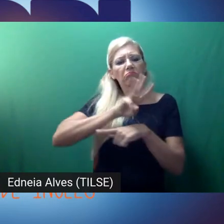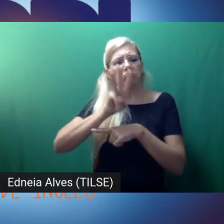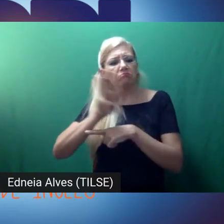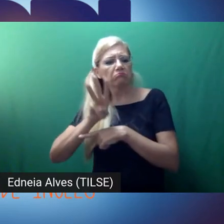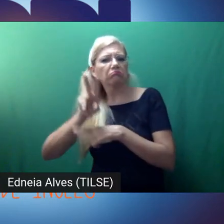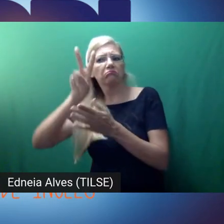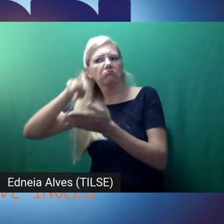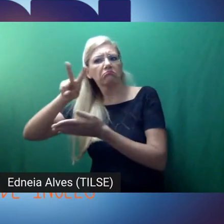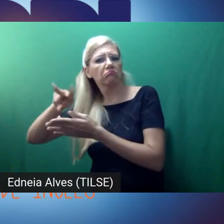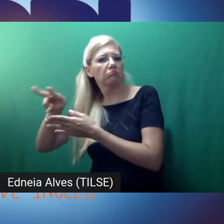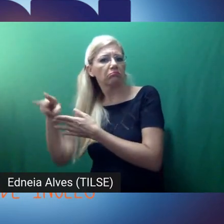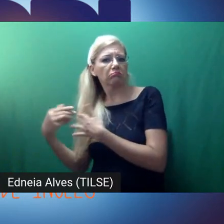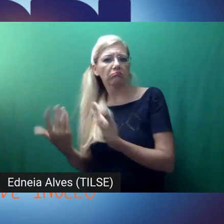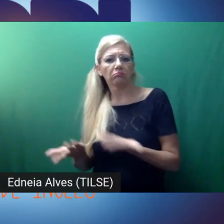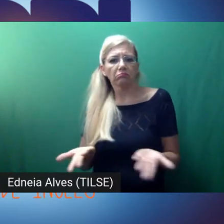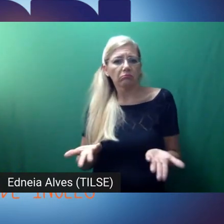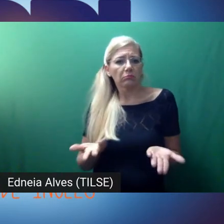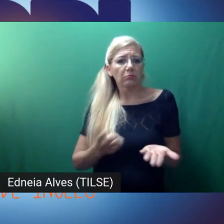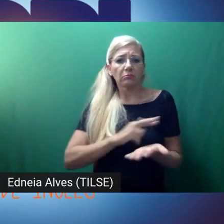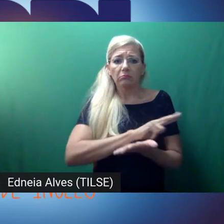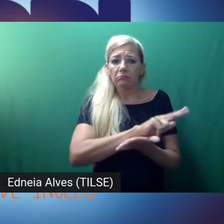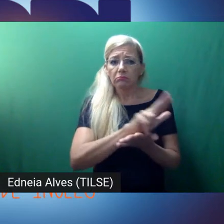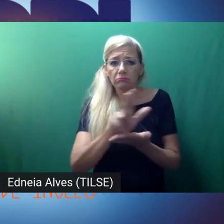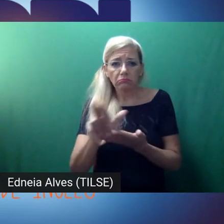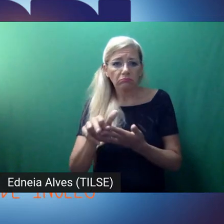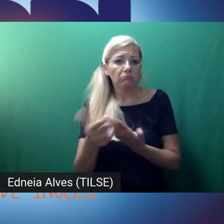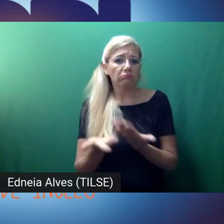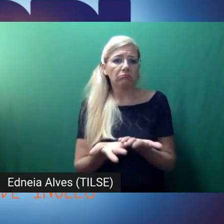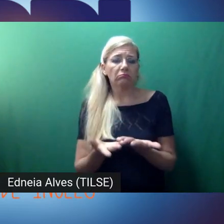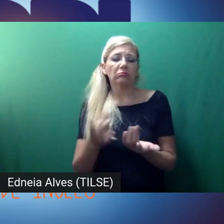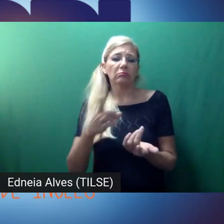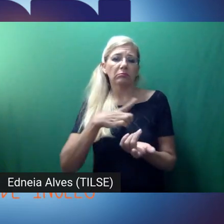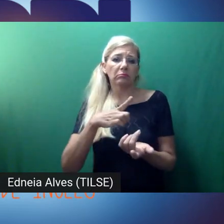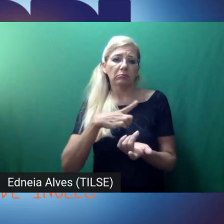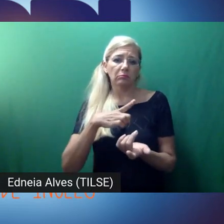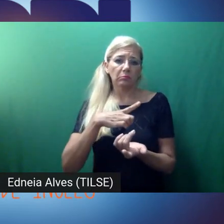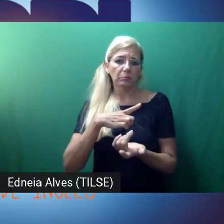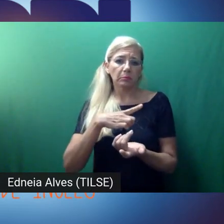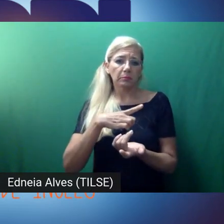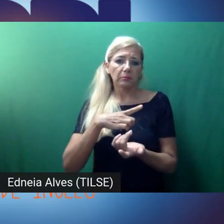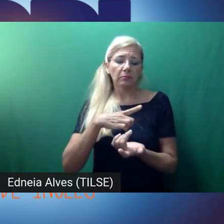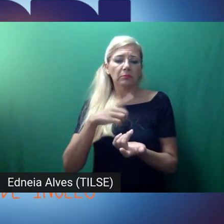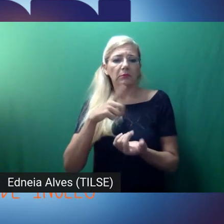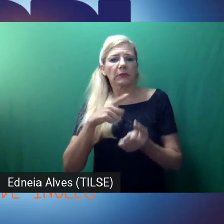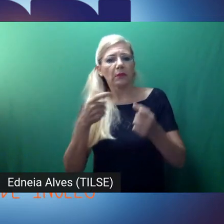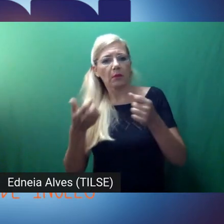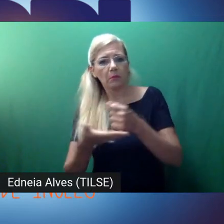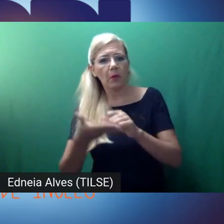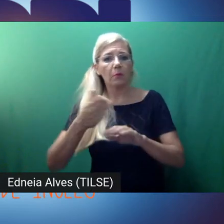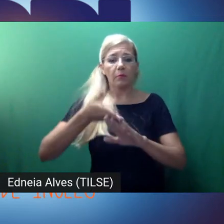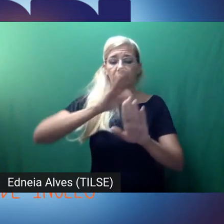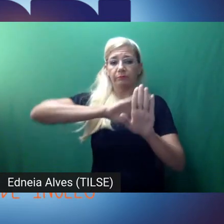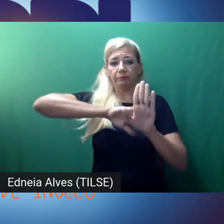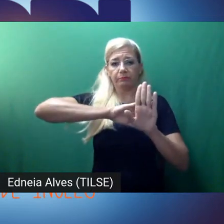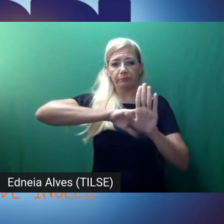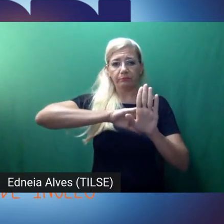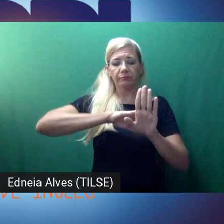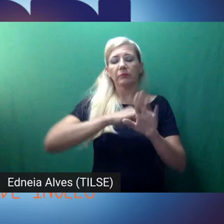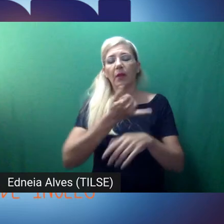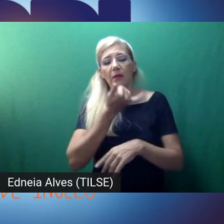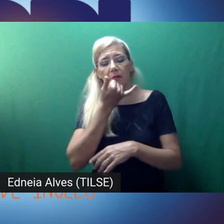Those of us who are considered from minoritized backgrounds here in the US context, for